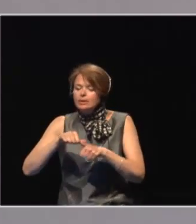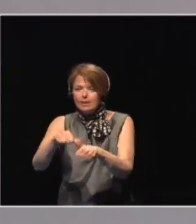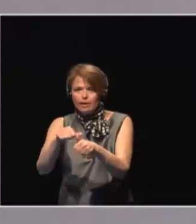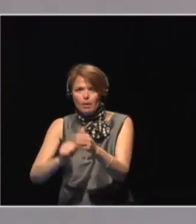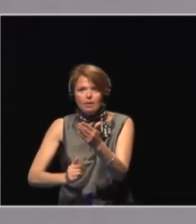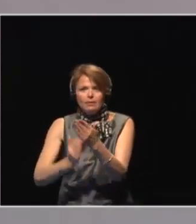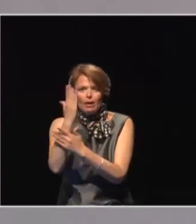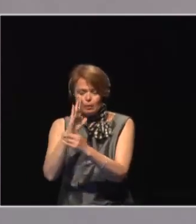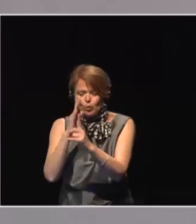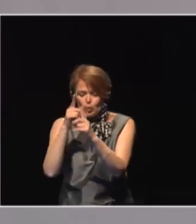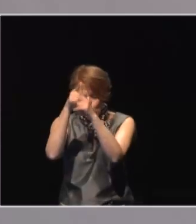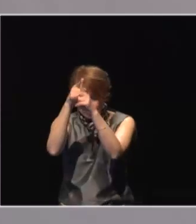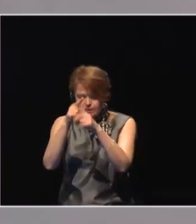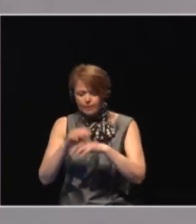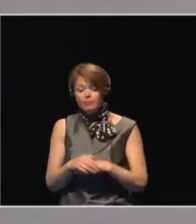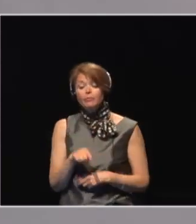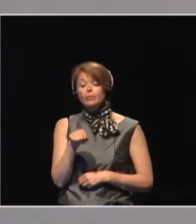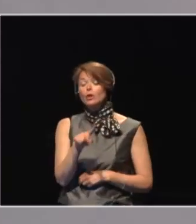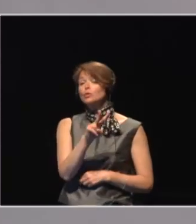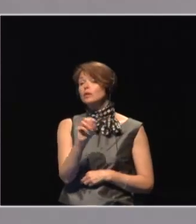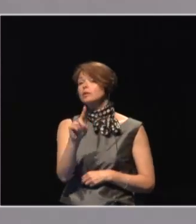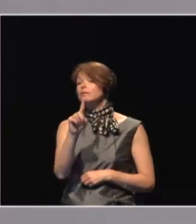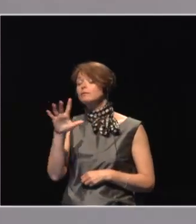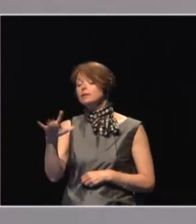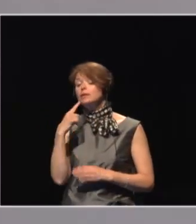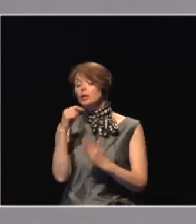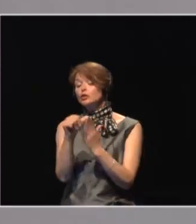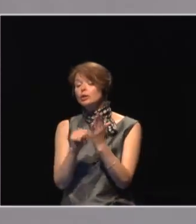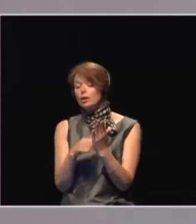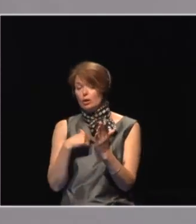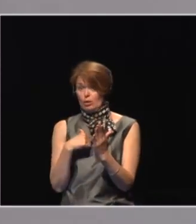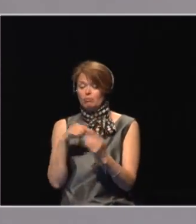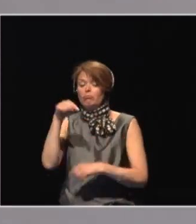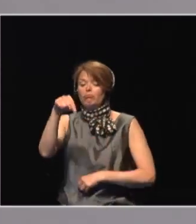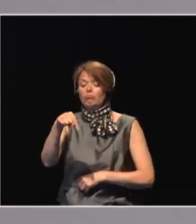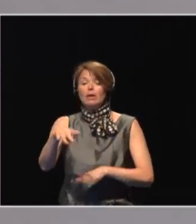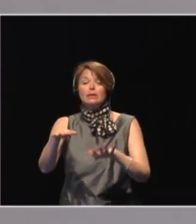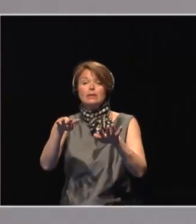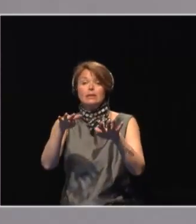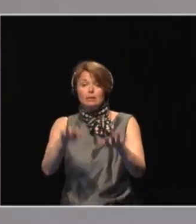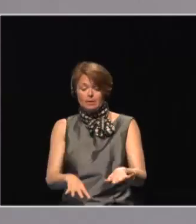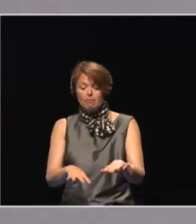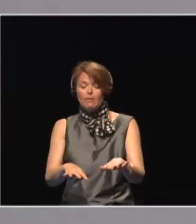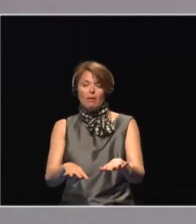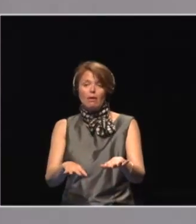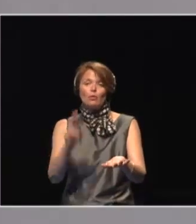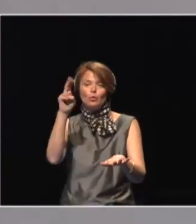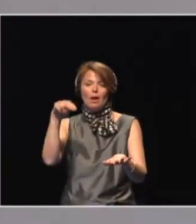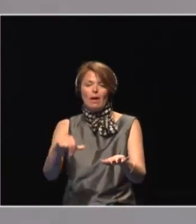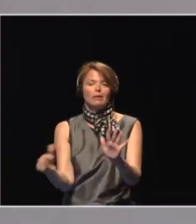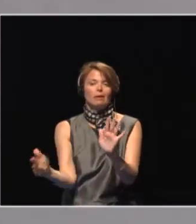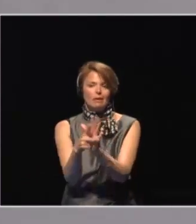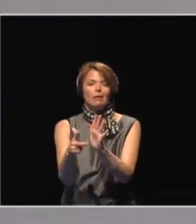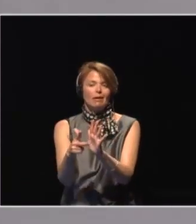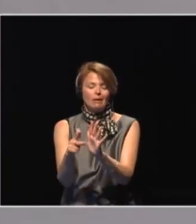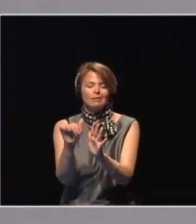development agenda, which will be approved by the UN General Assembly in September this year. Again, the DG mentioned this,